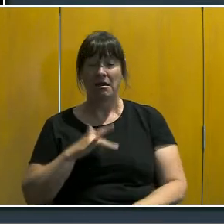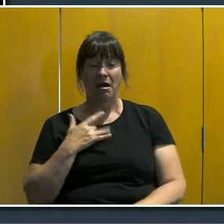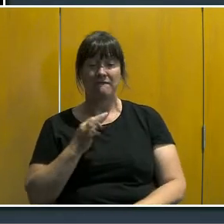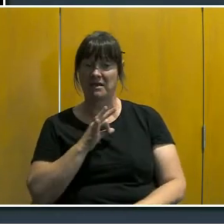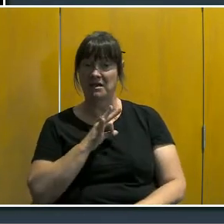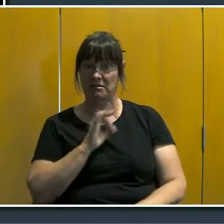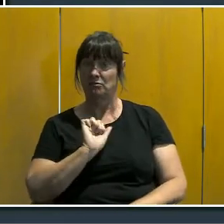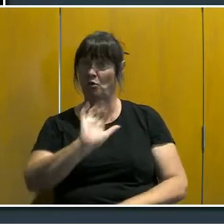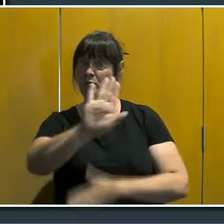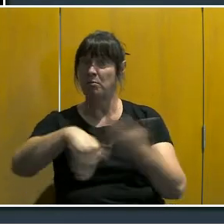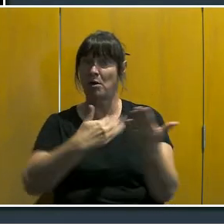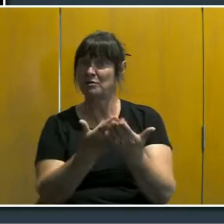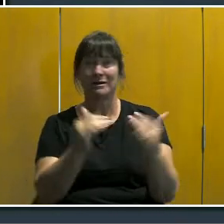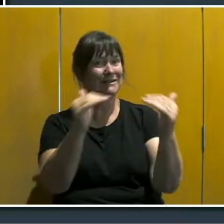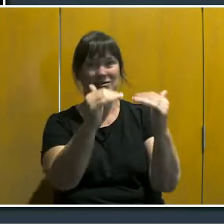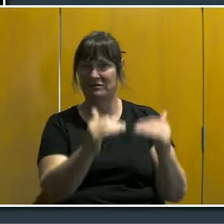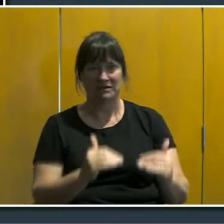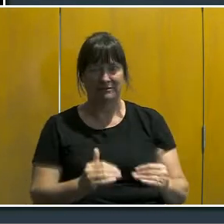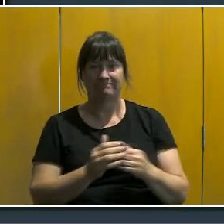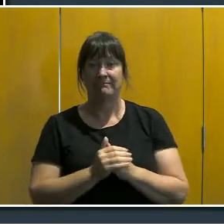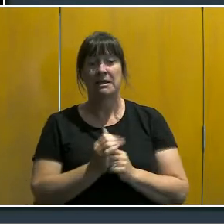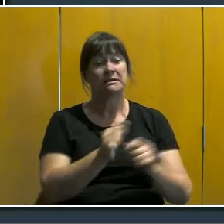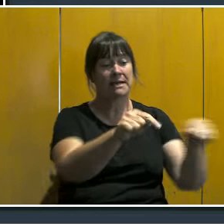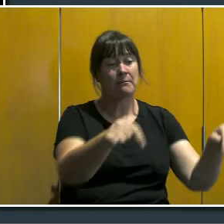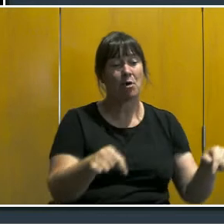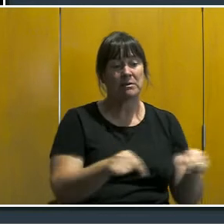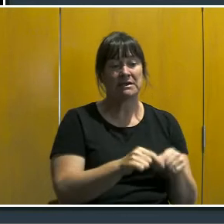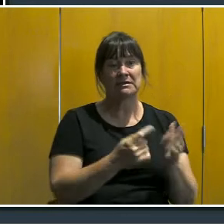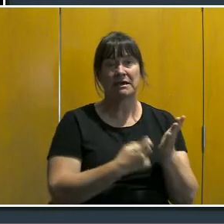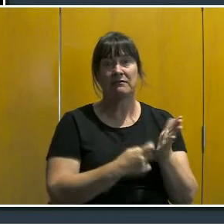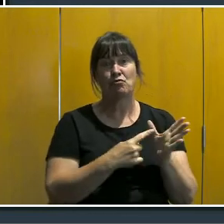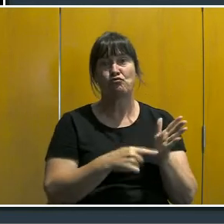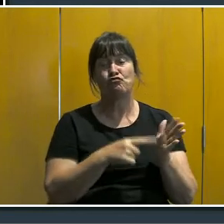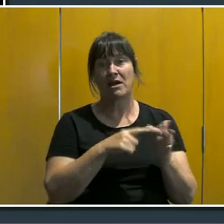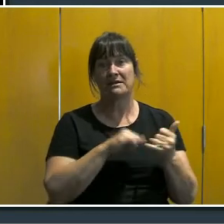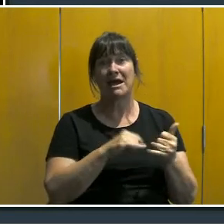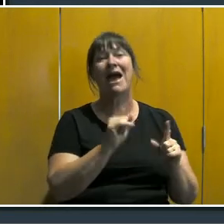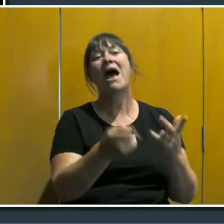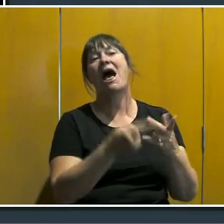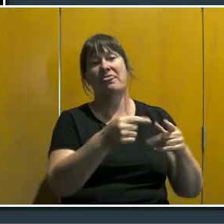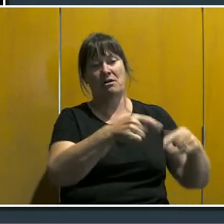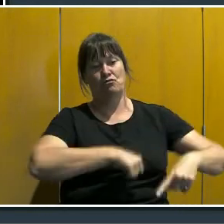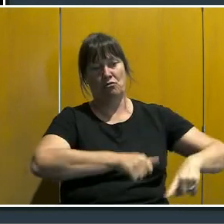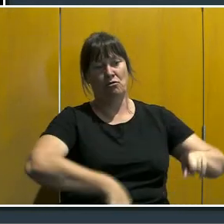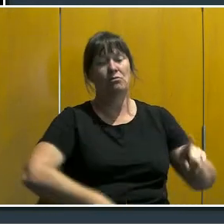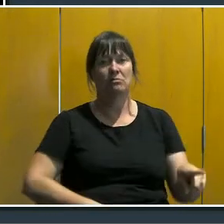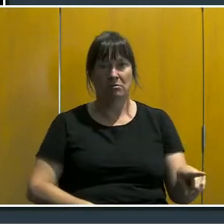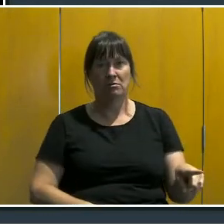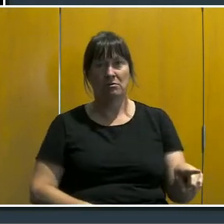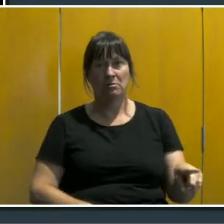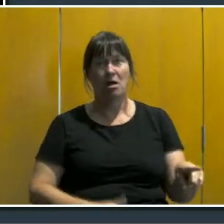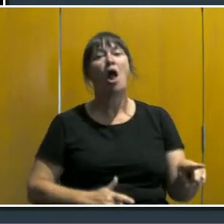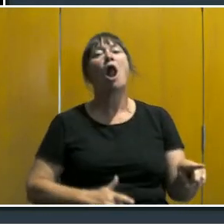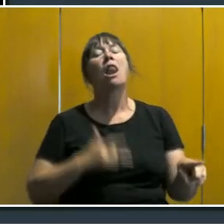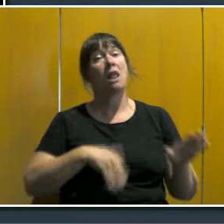your proposal. Properties which are currently rated as other rural are almost without exception